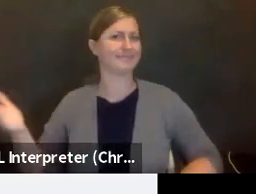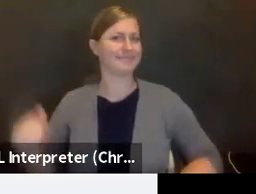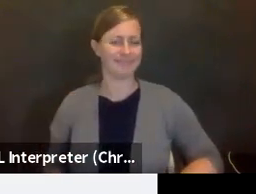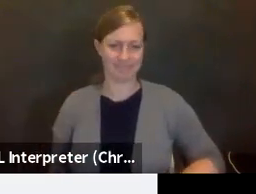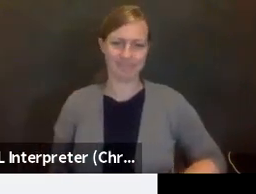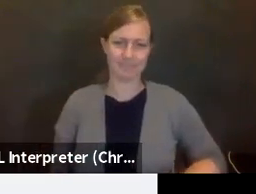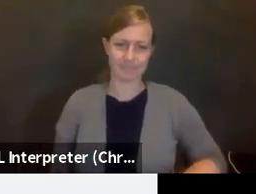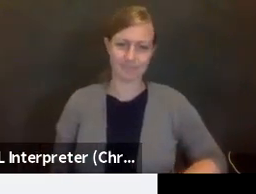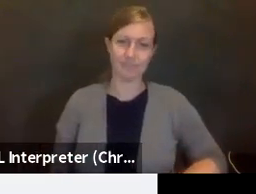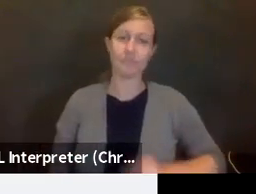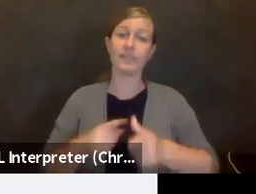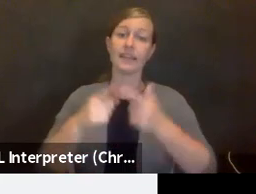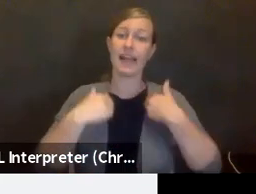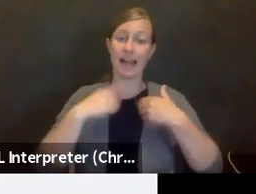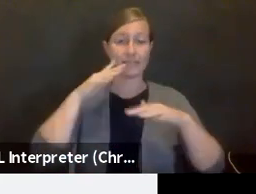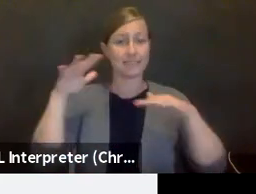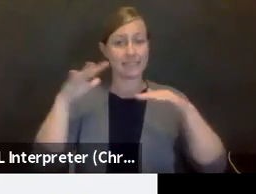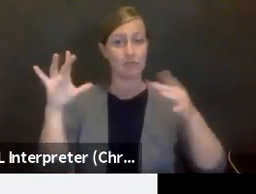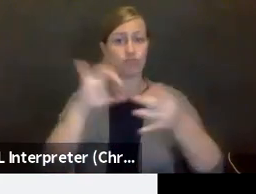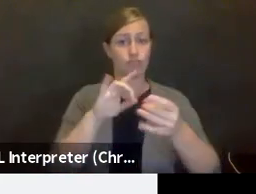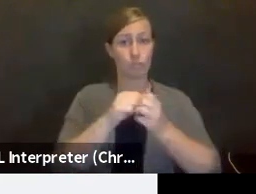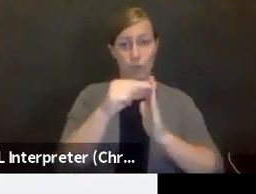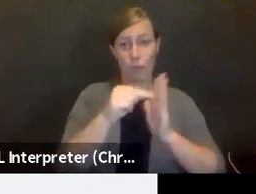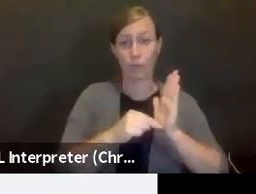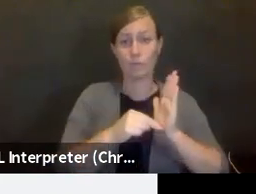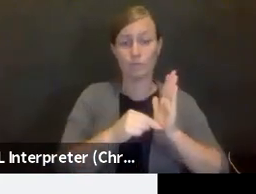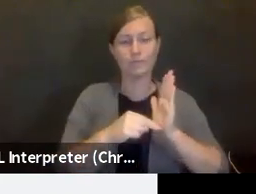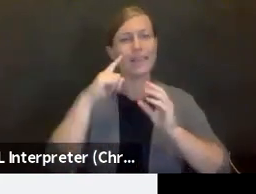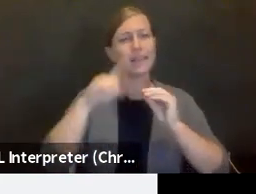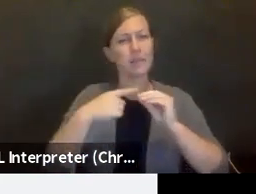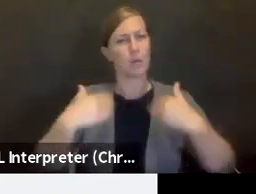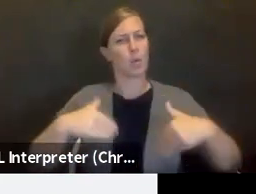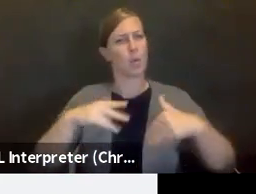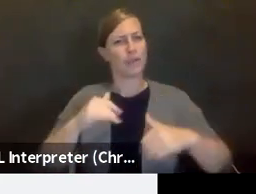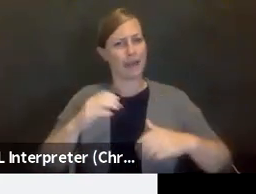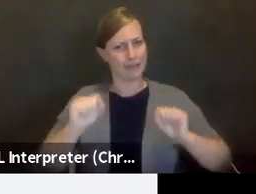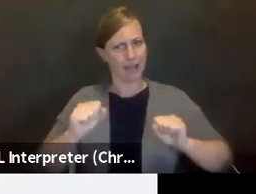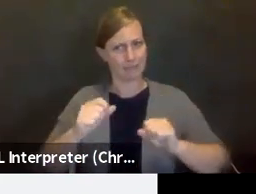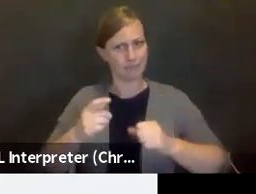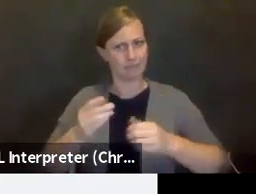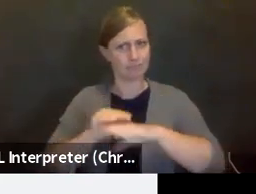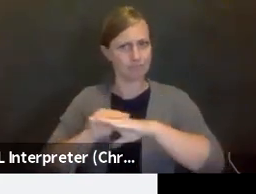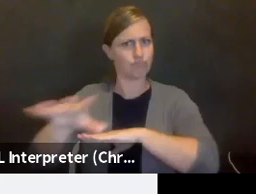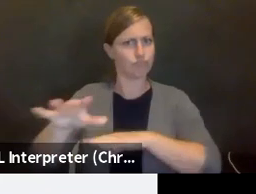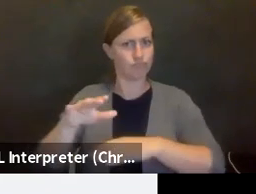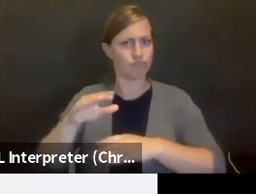and then it has audio associated with your note. And I think about students and how powerful that would be, so they can hear your